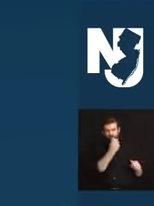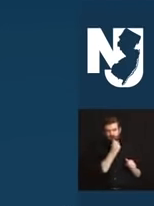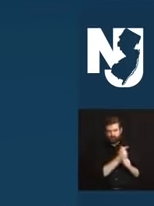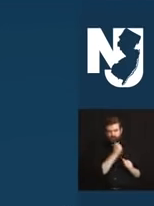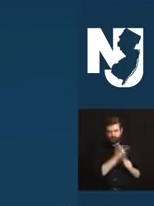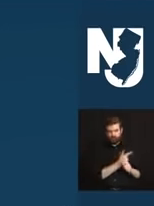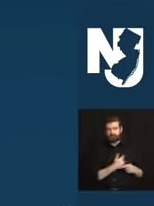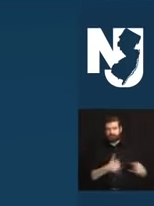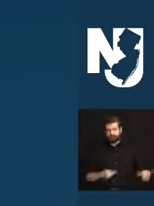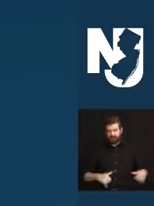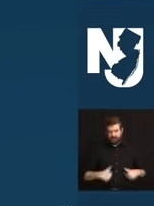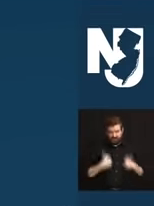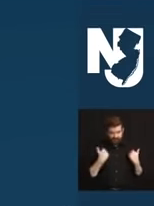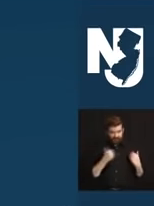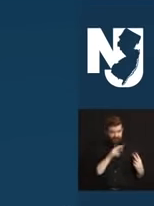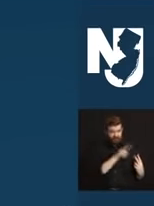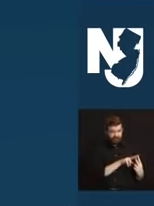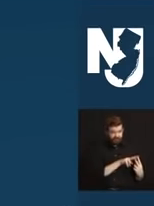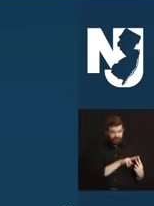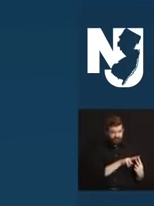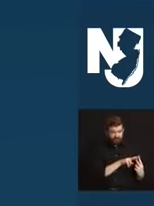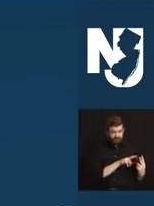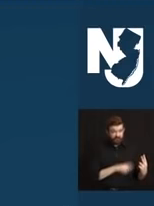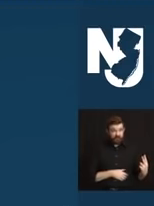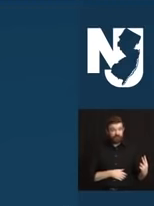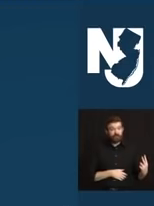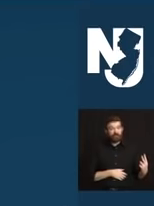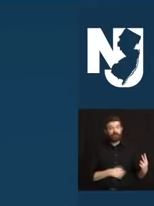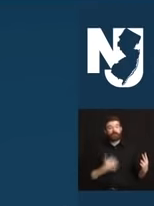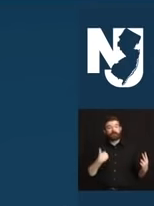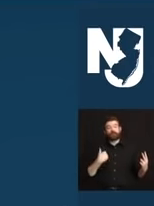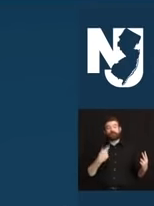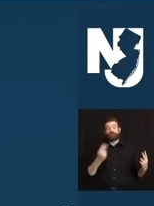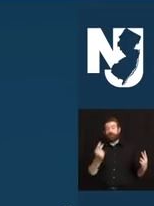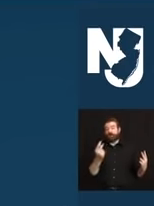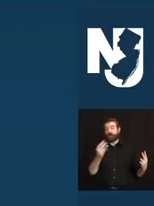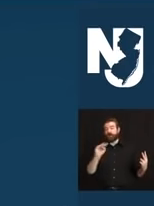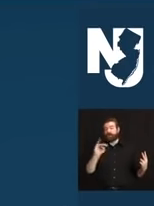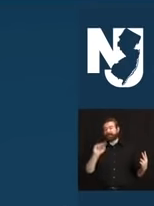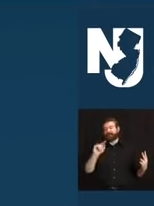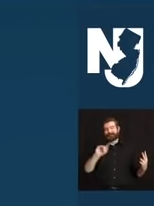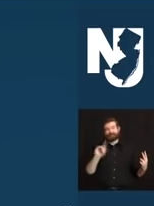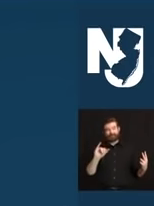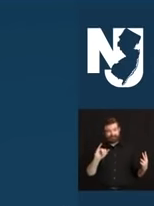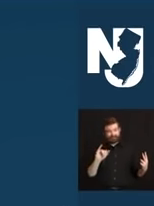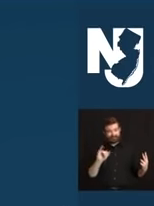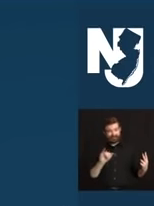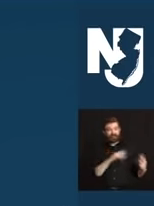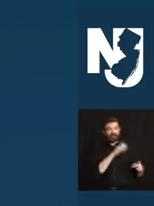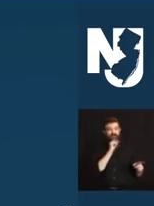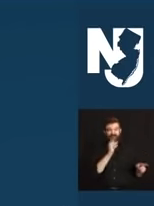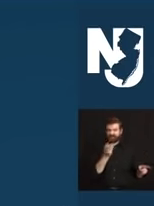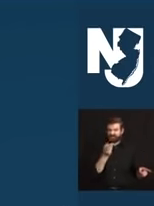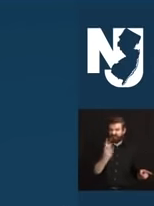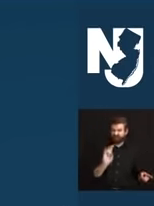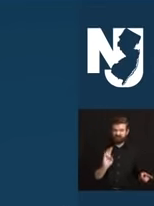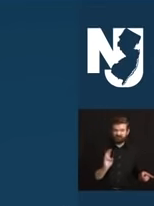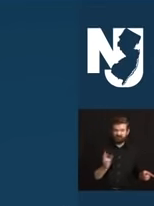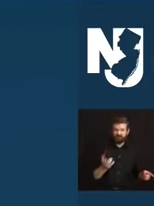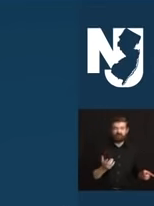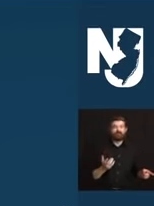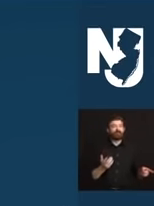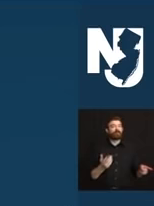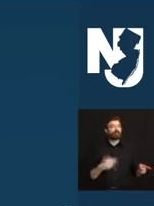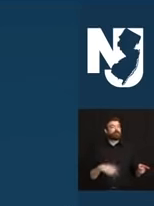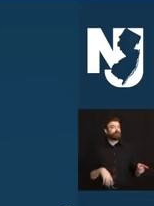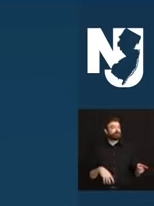dog, Mitzi. Joan was 67 years old, a loving member of our New Jersey family. Thank